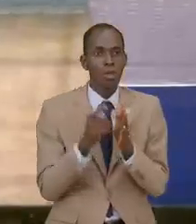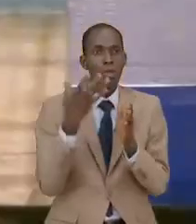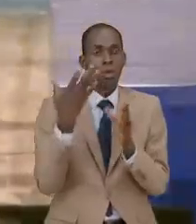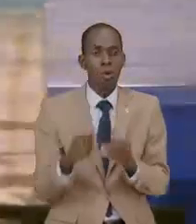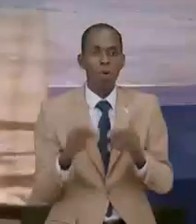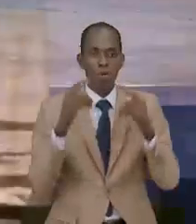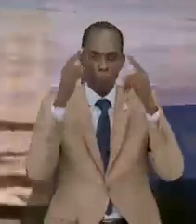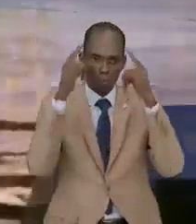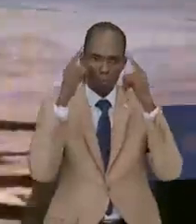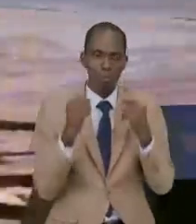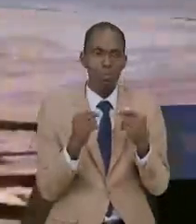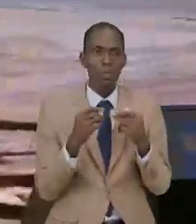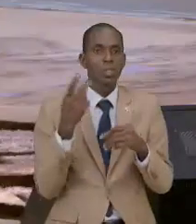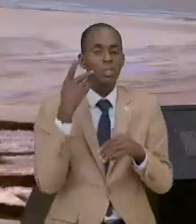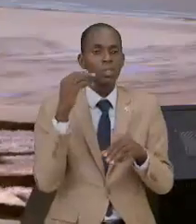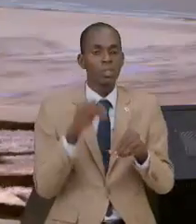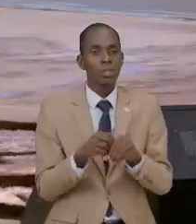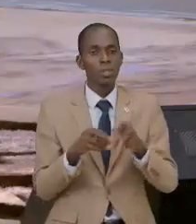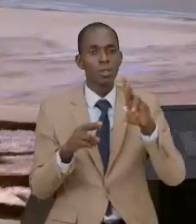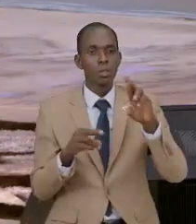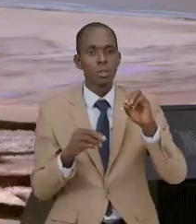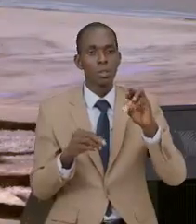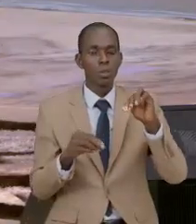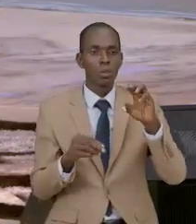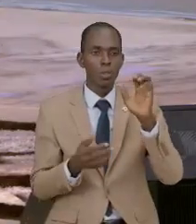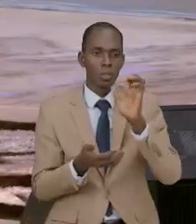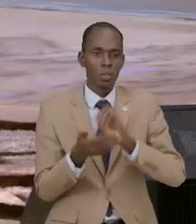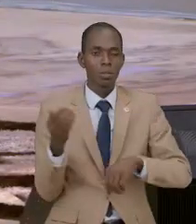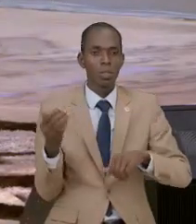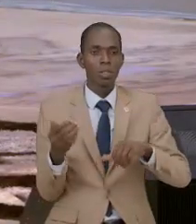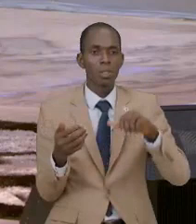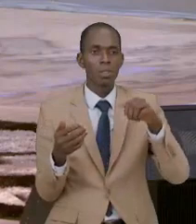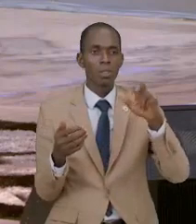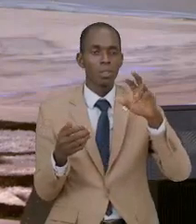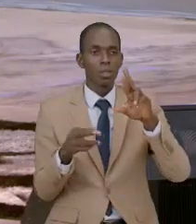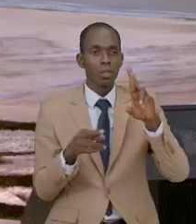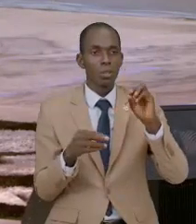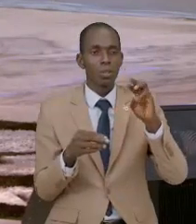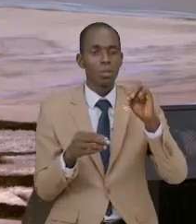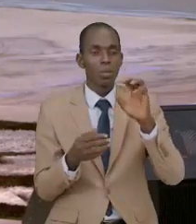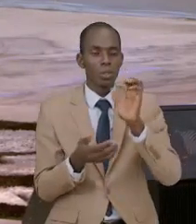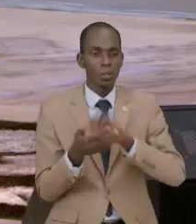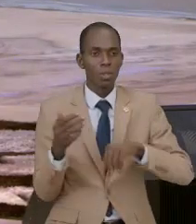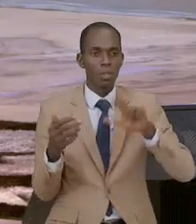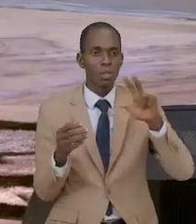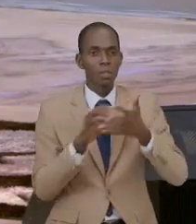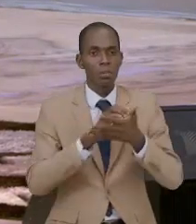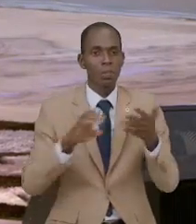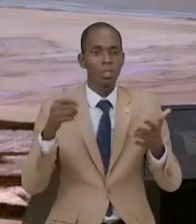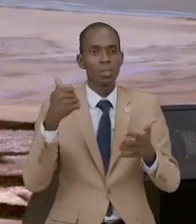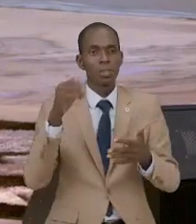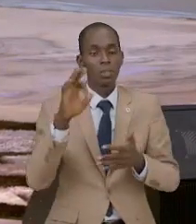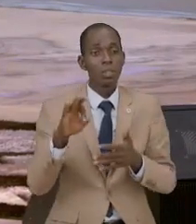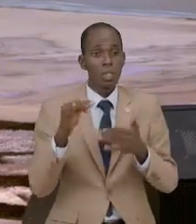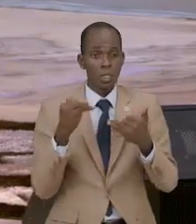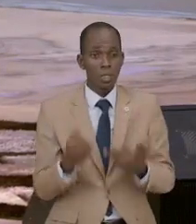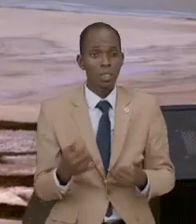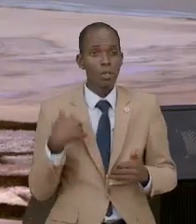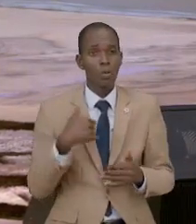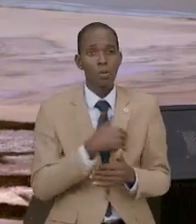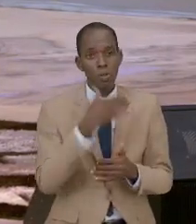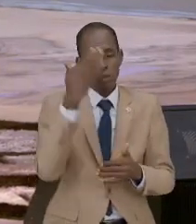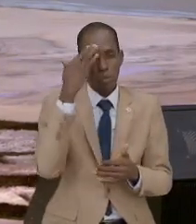Moses. Romans chapter 3 verse 19. In Romans chapter 3 verse 19, now we know that what